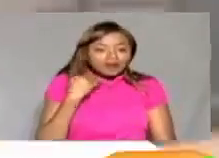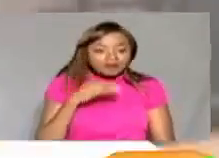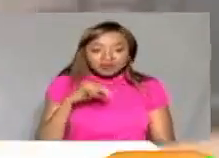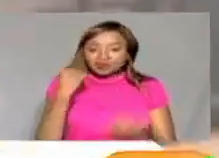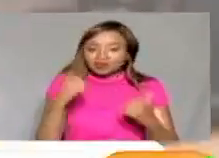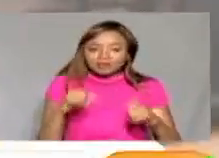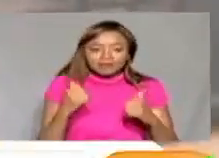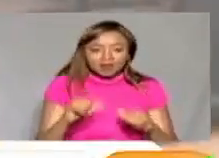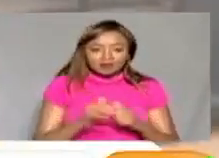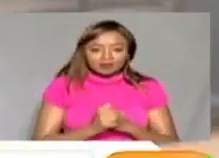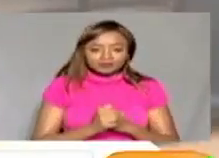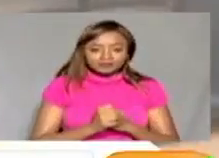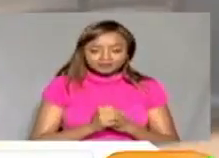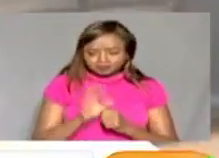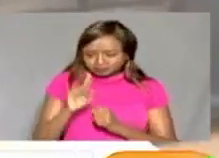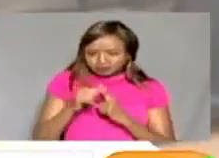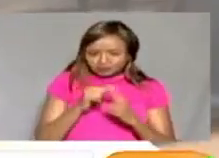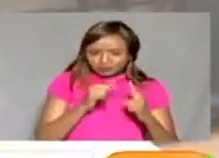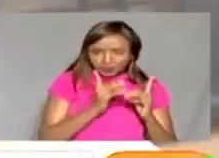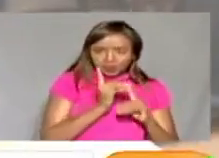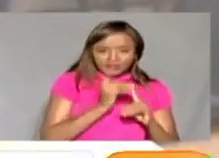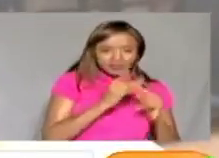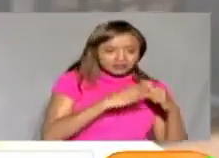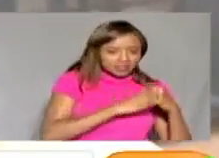9, mwezi wa 8,